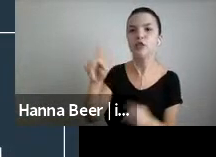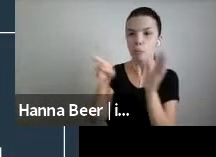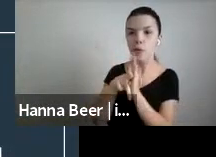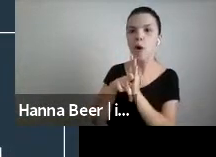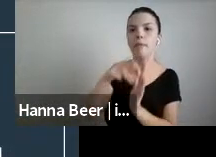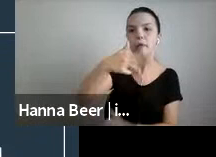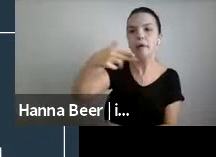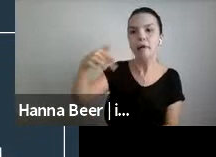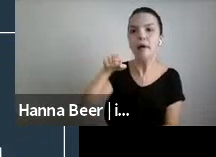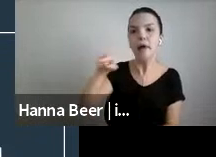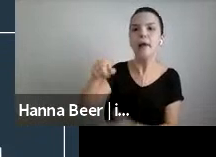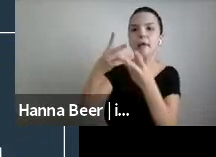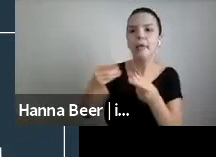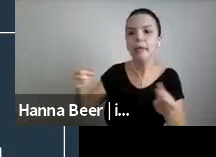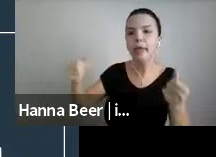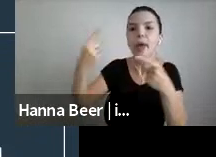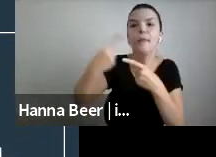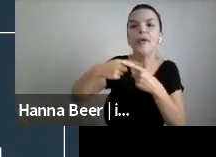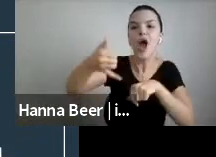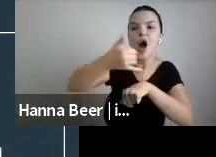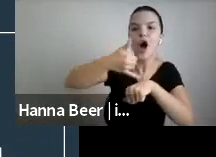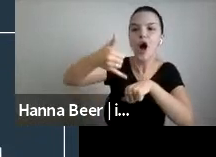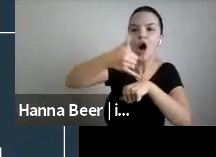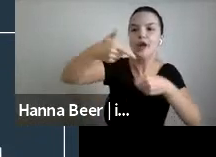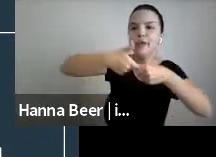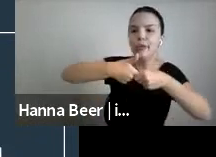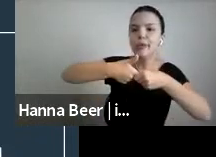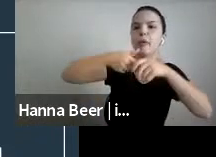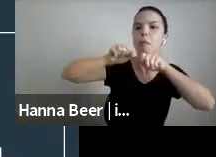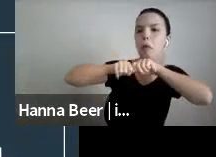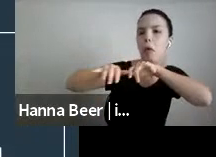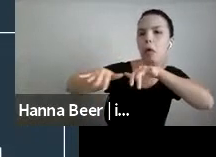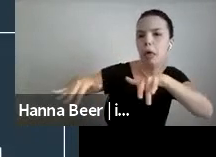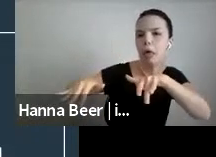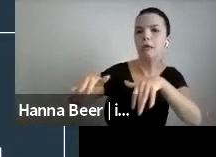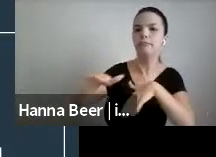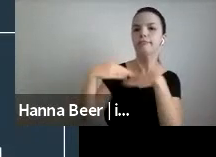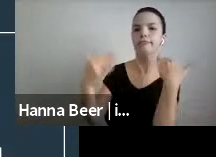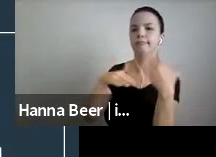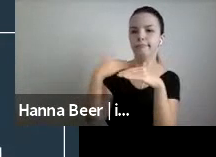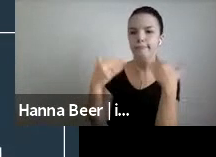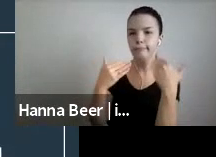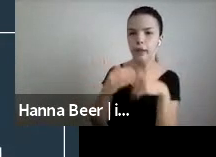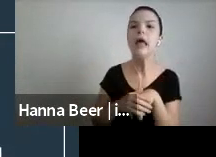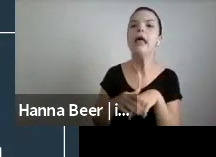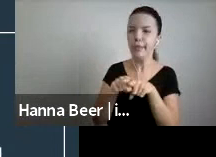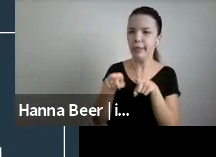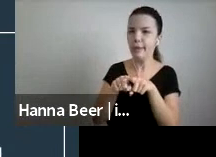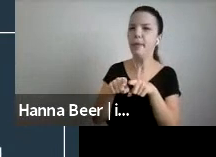oil and gas leases, and Sasol, the South African company,